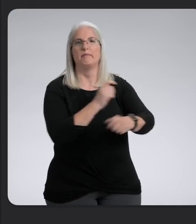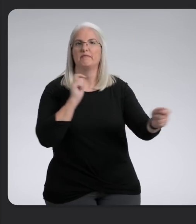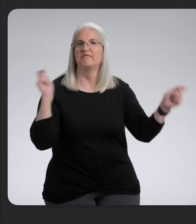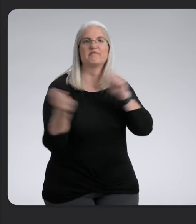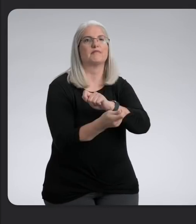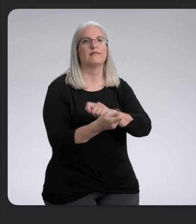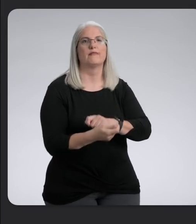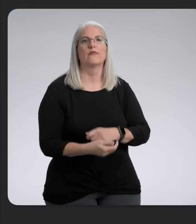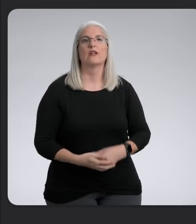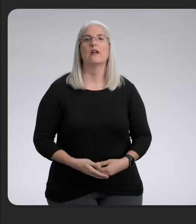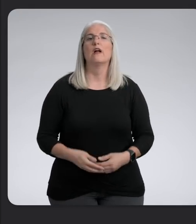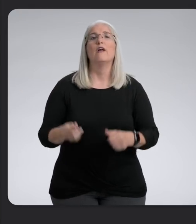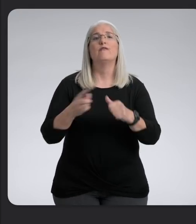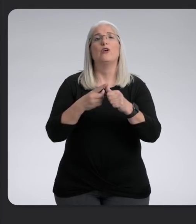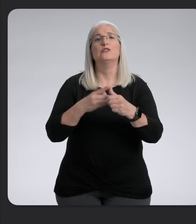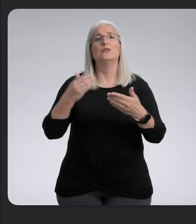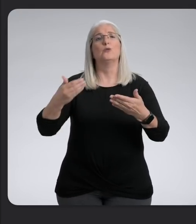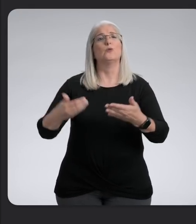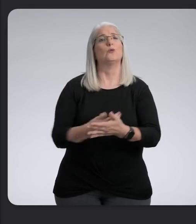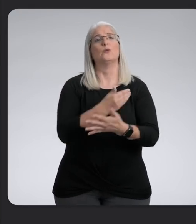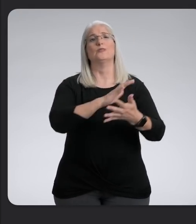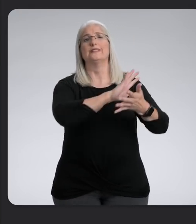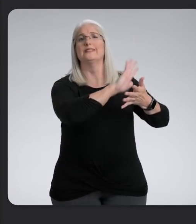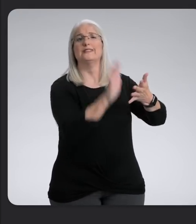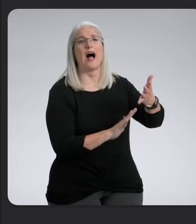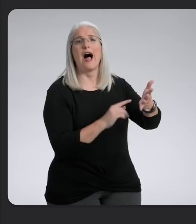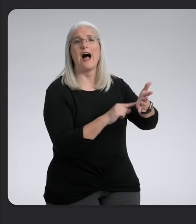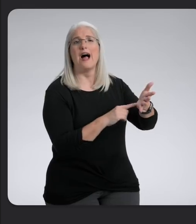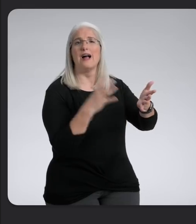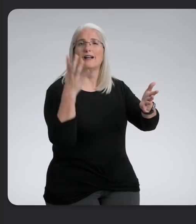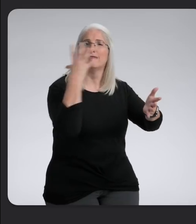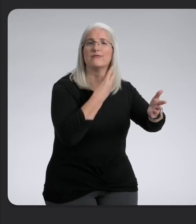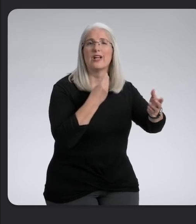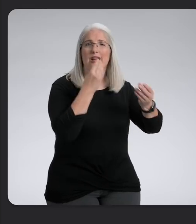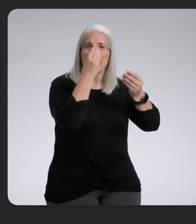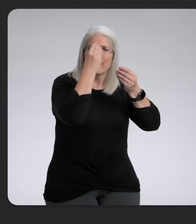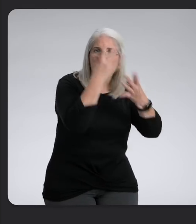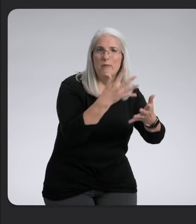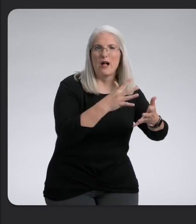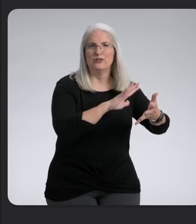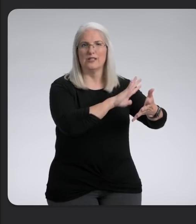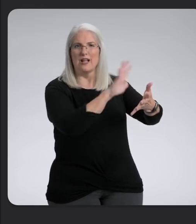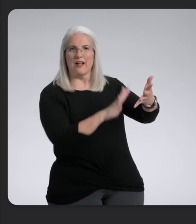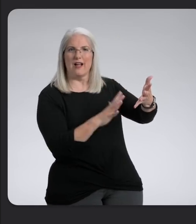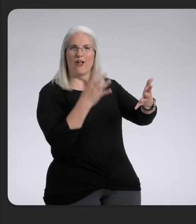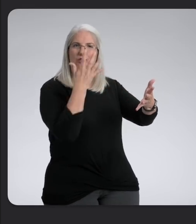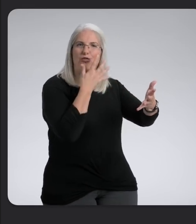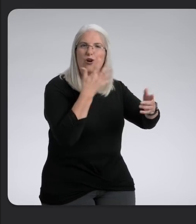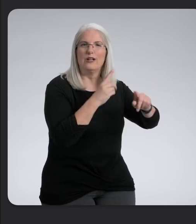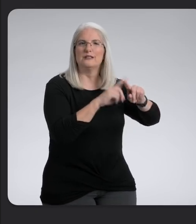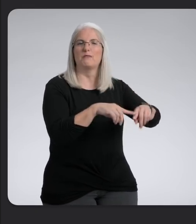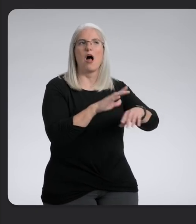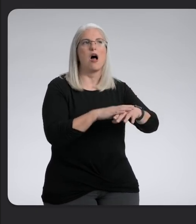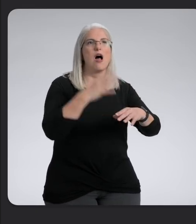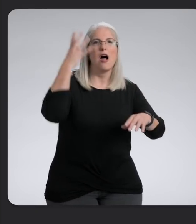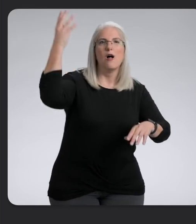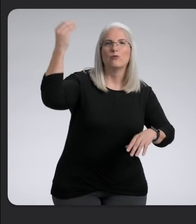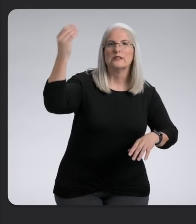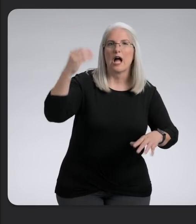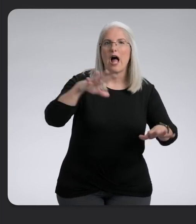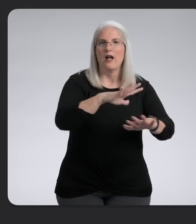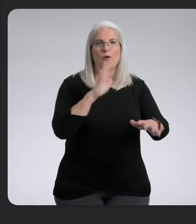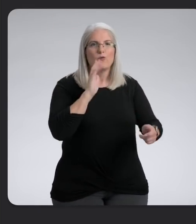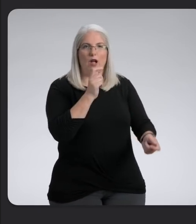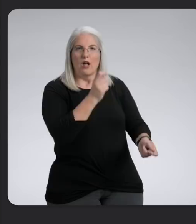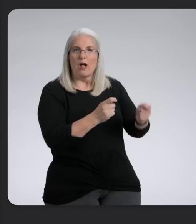a beautiful new design with data and layouts that change based on conditions, such as wind and rain, unhealthy air quality,